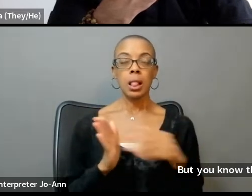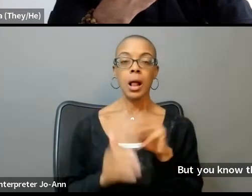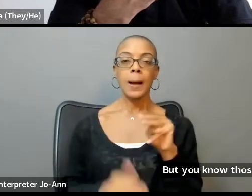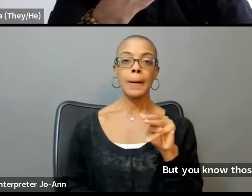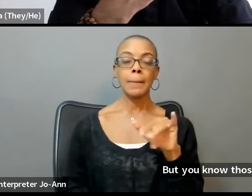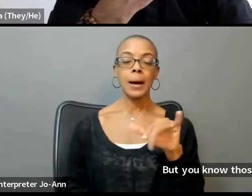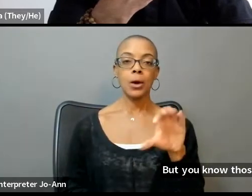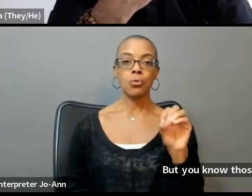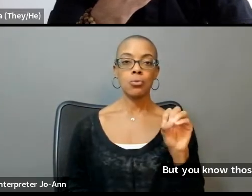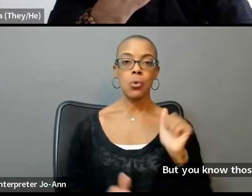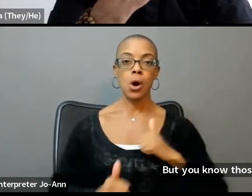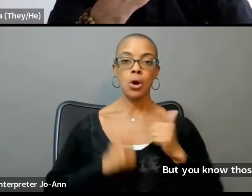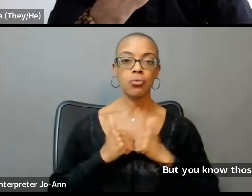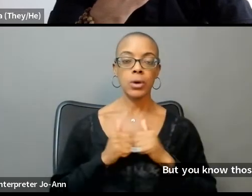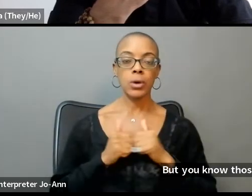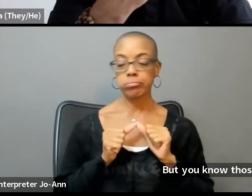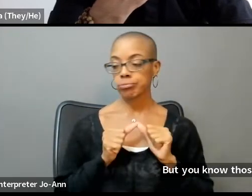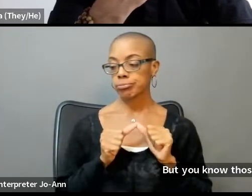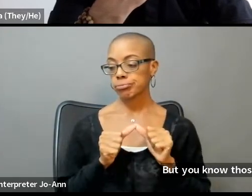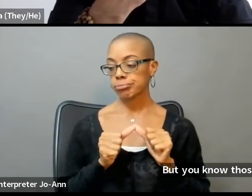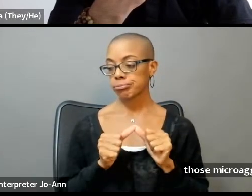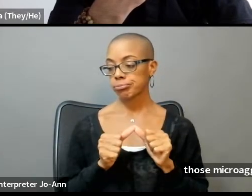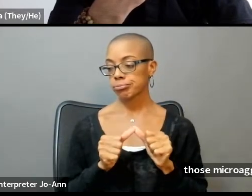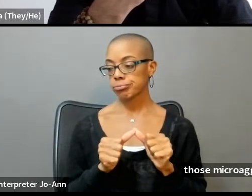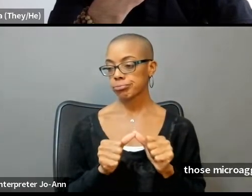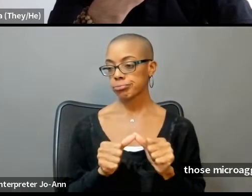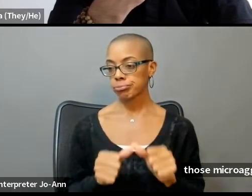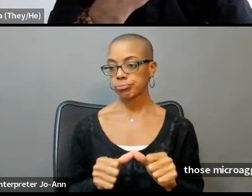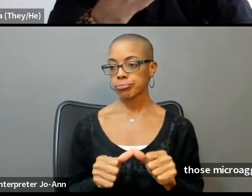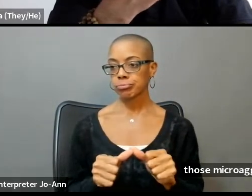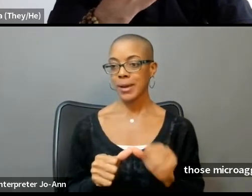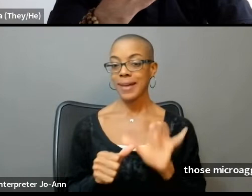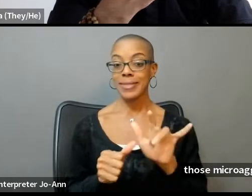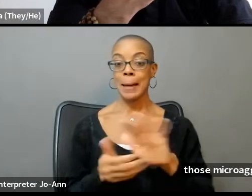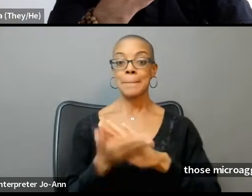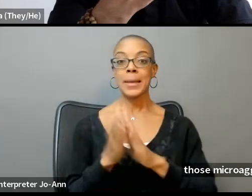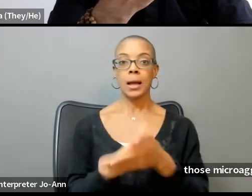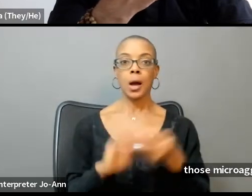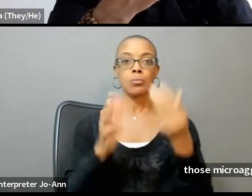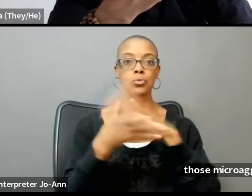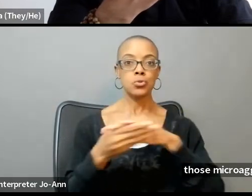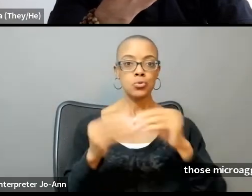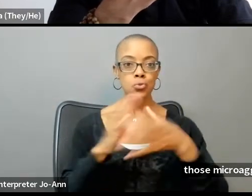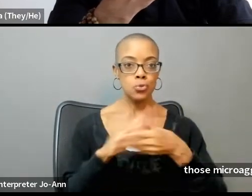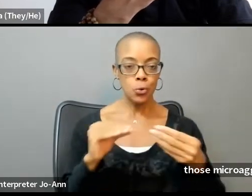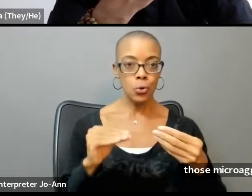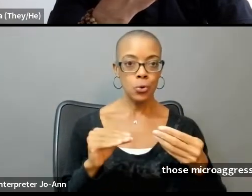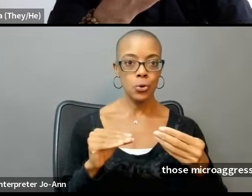going, and people, that becomes the narrative and that becomes